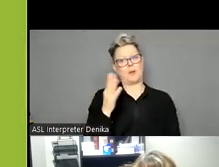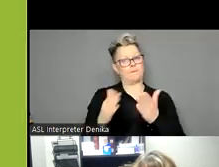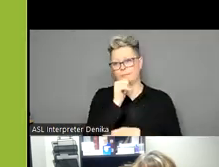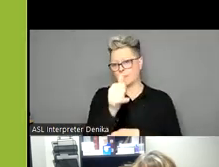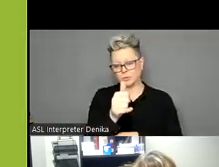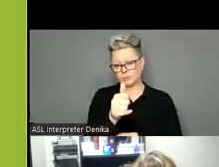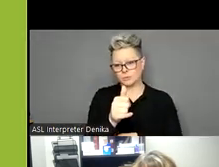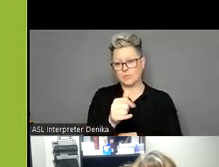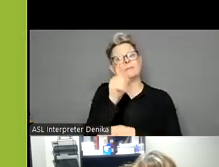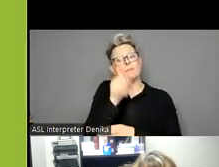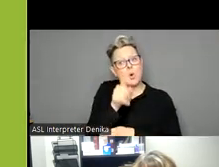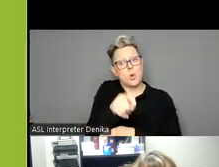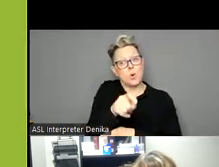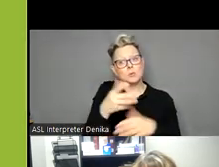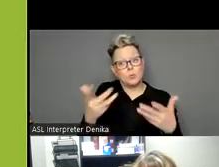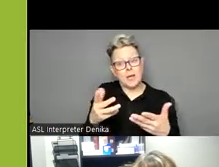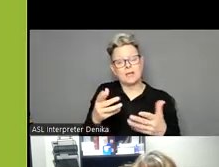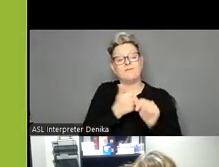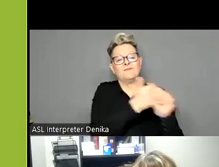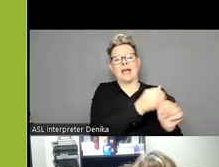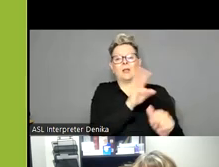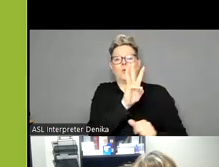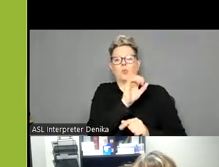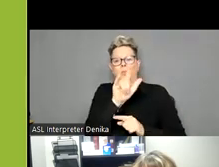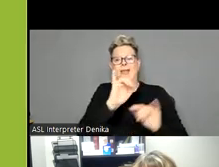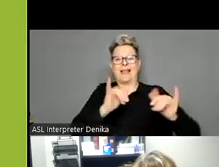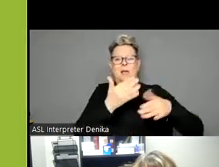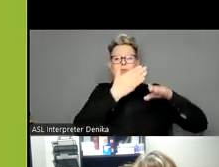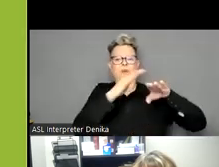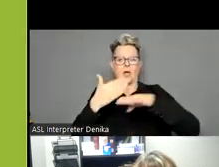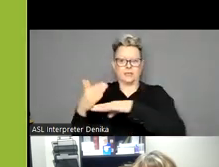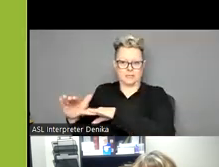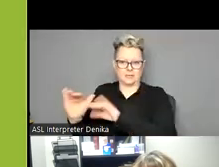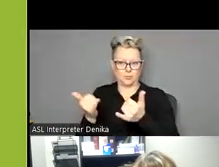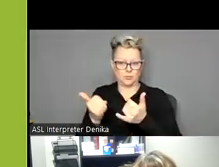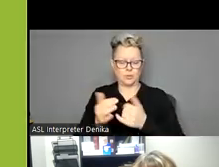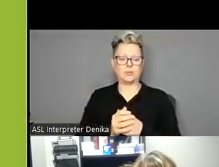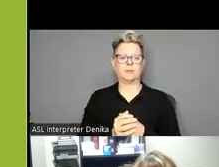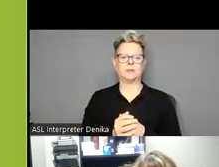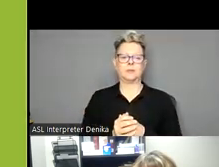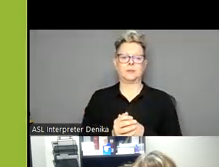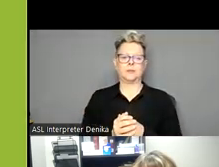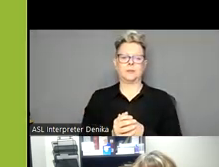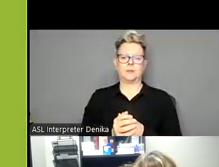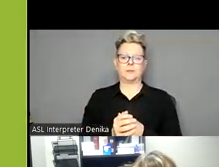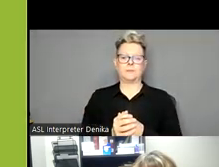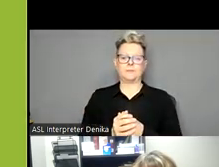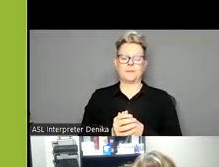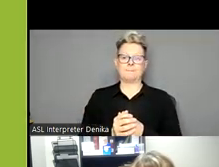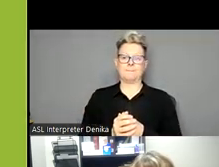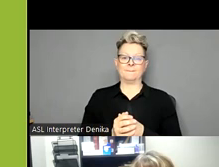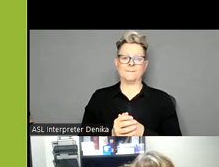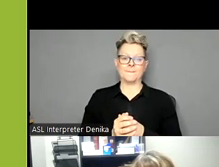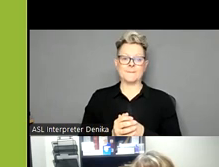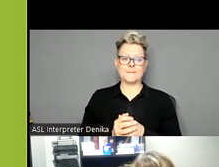to be divided as your will would put it. Now, in any case, it can